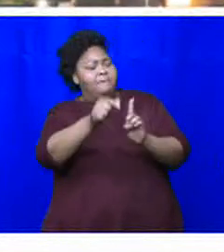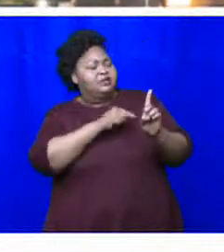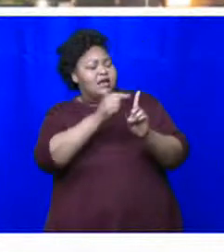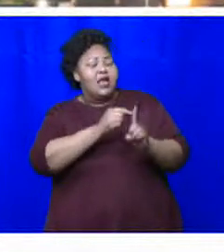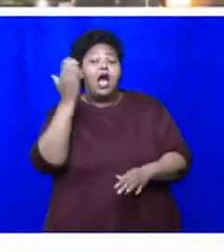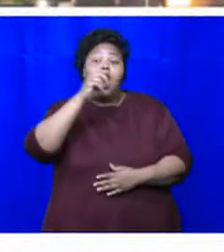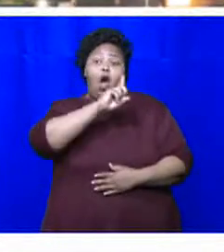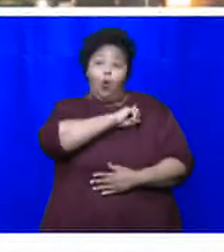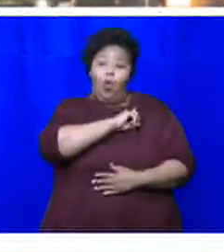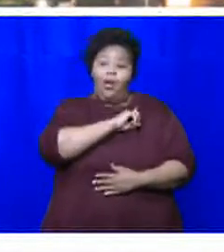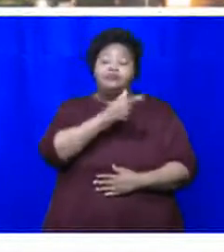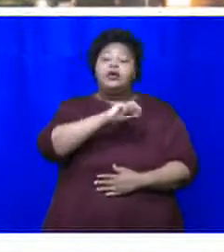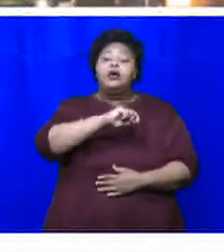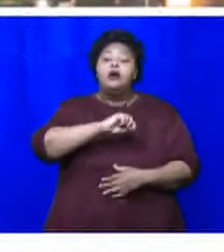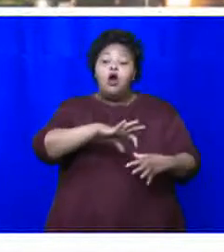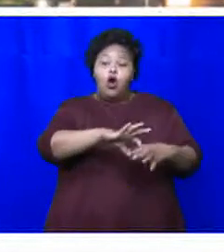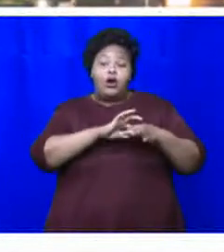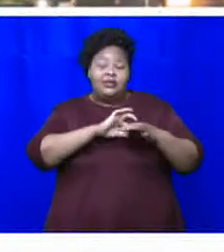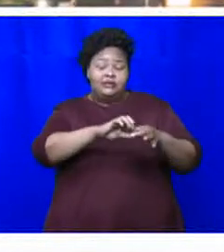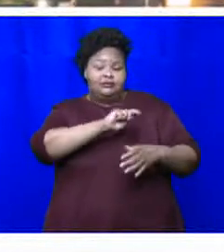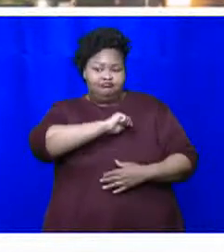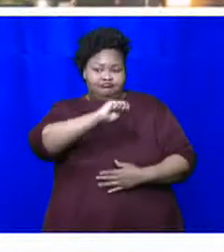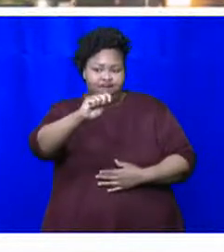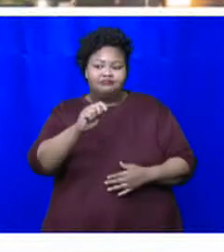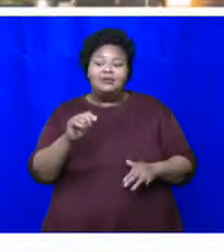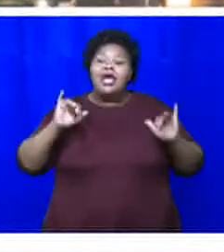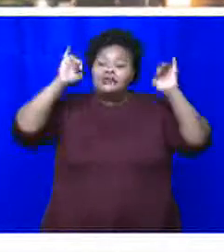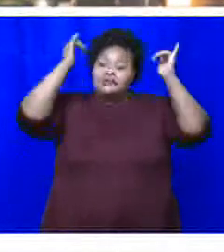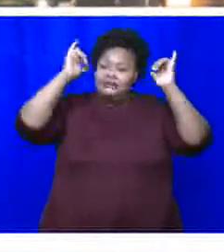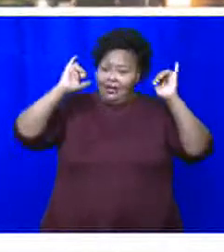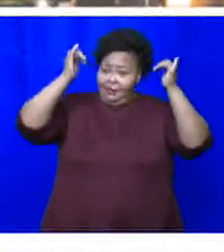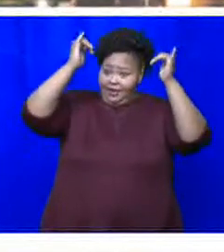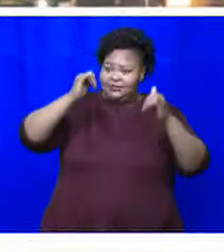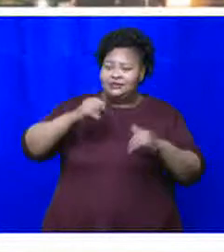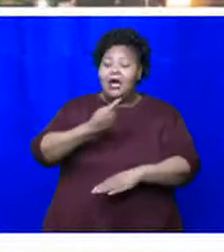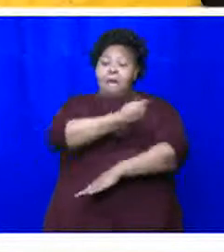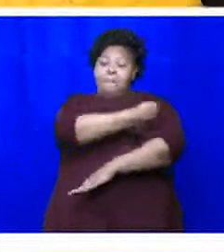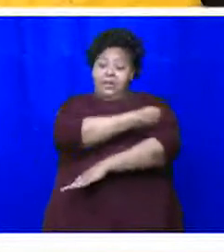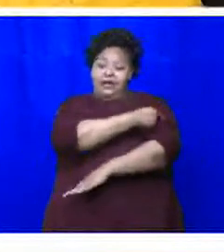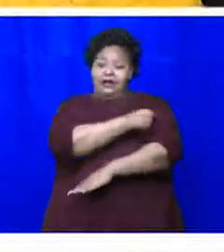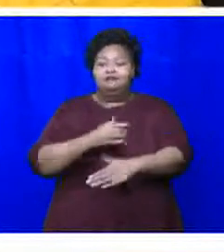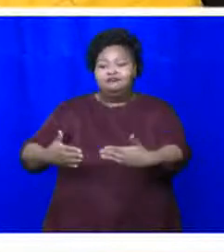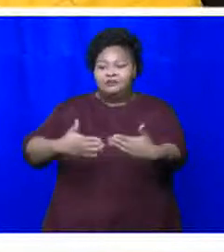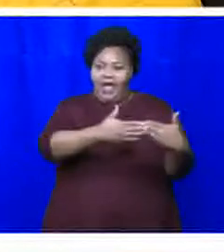Eswatini hospice at home ikubha lilanga le hospice and palliative care.